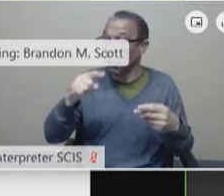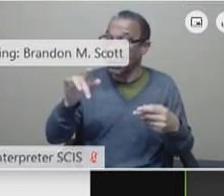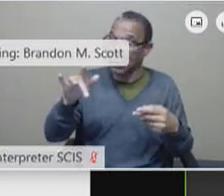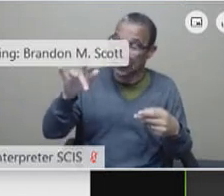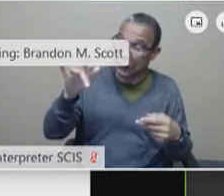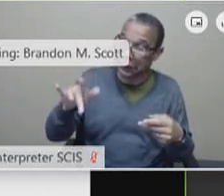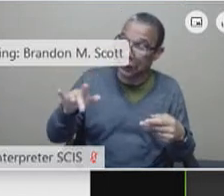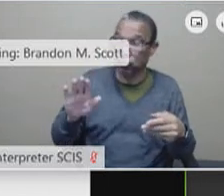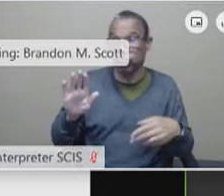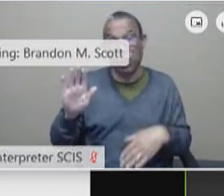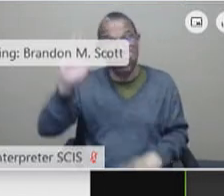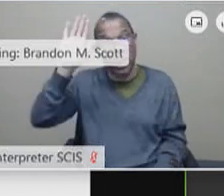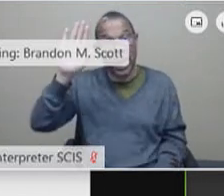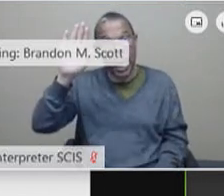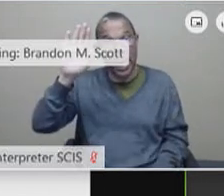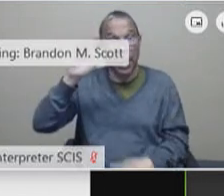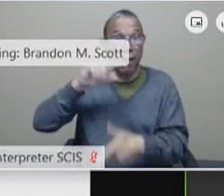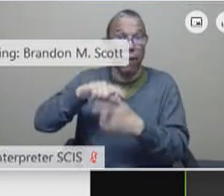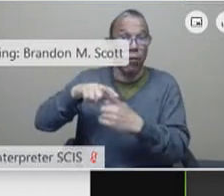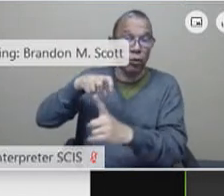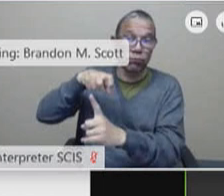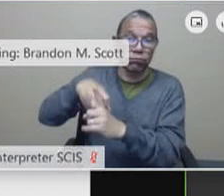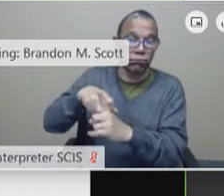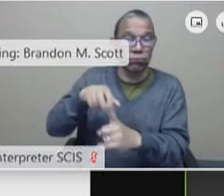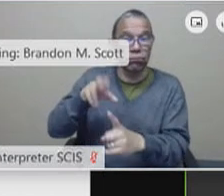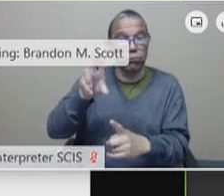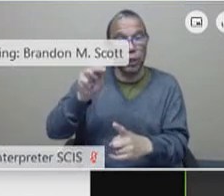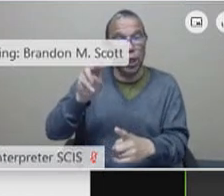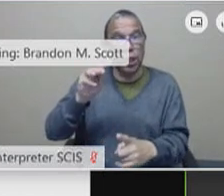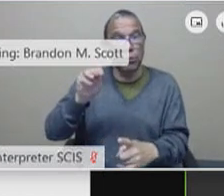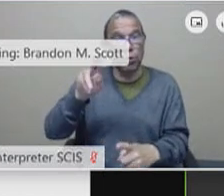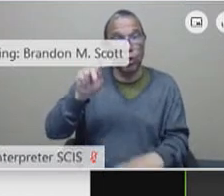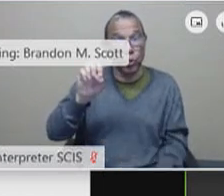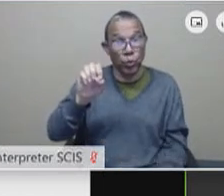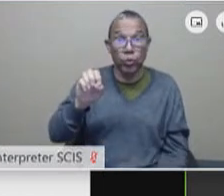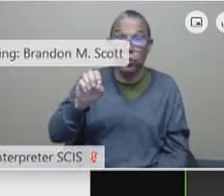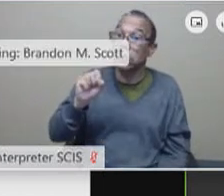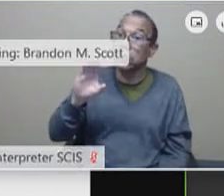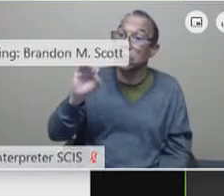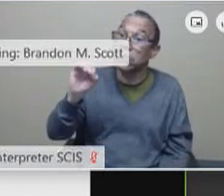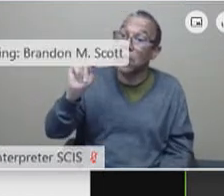can find you, so we can they can unmute you? Scott Richmond.